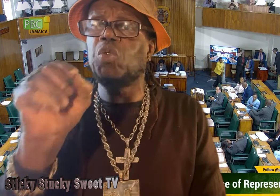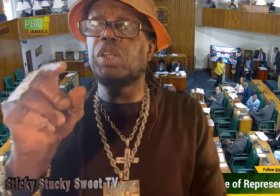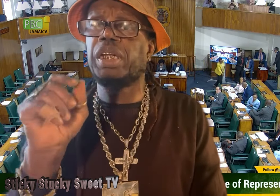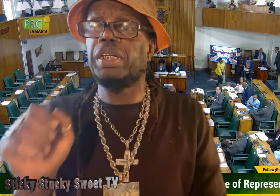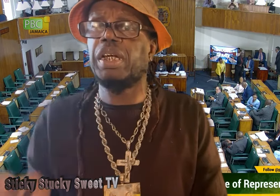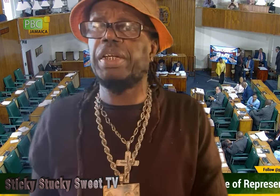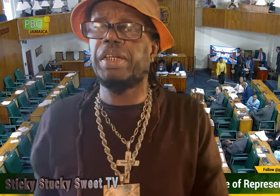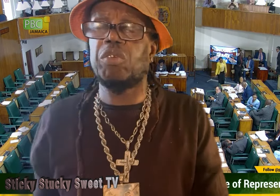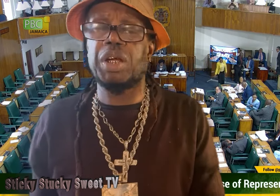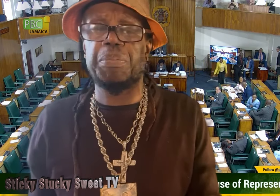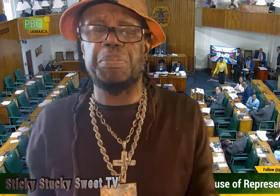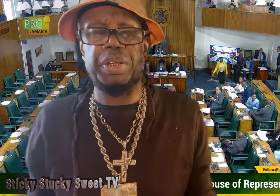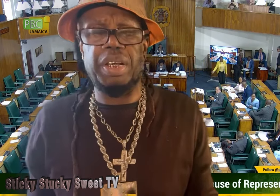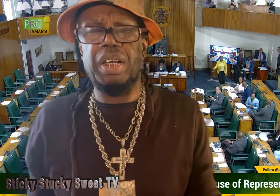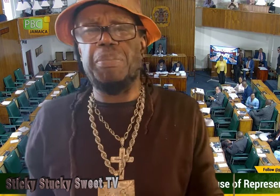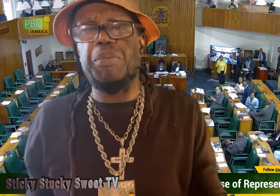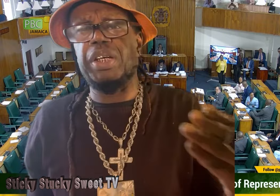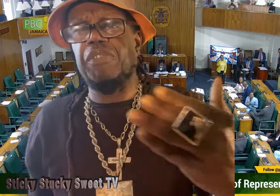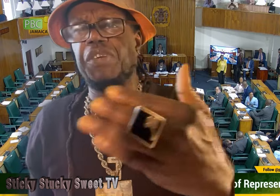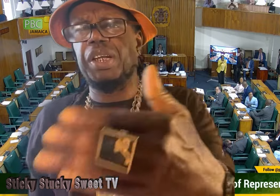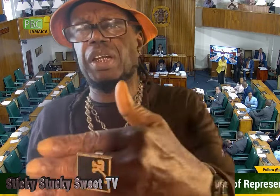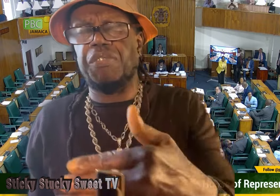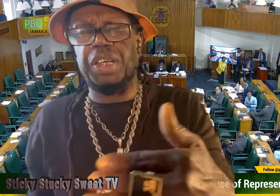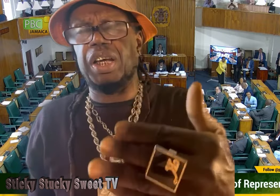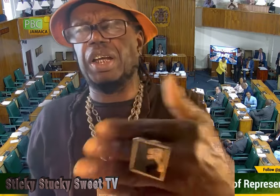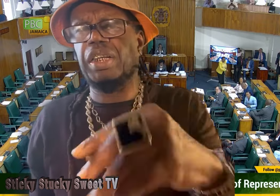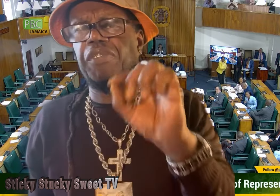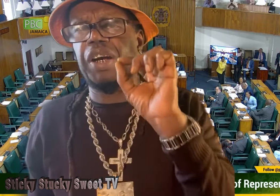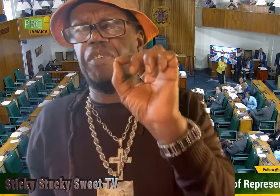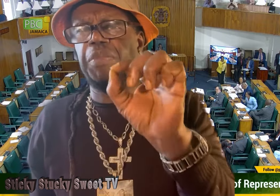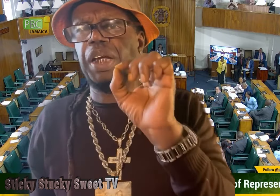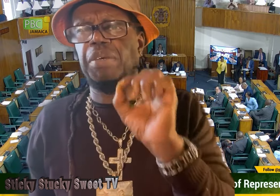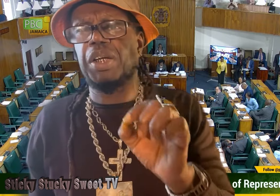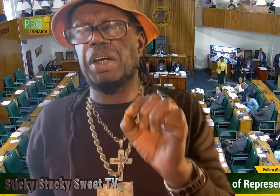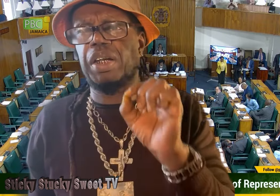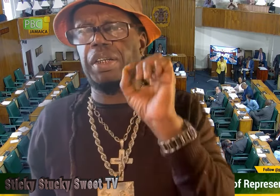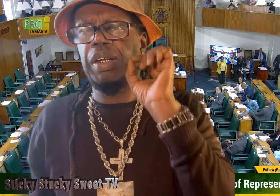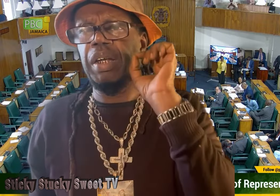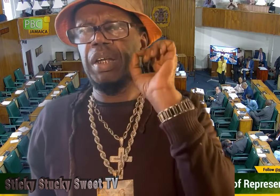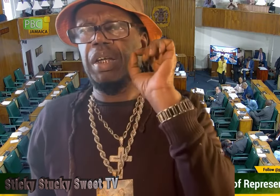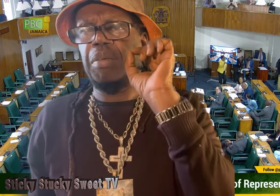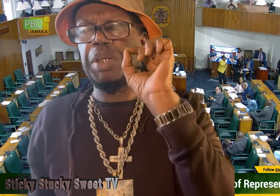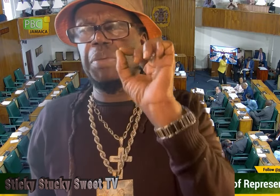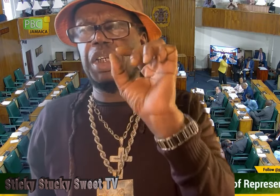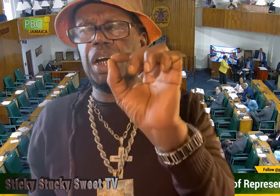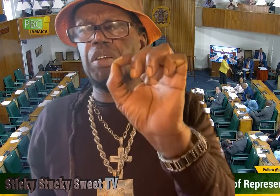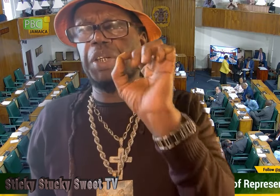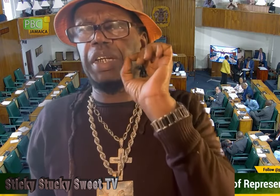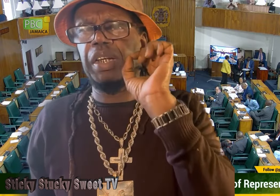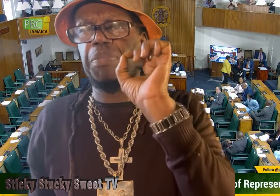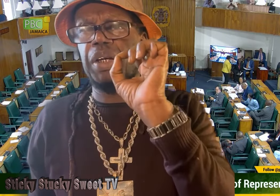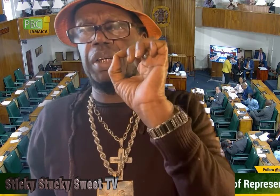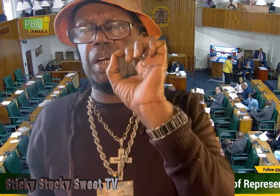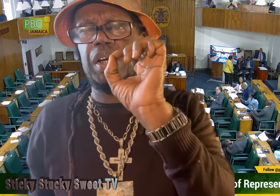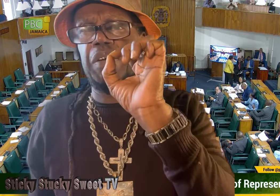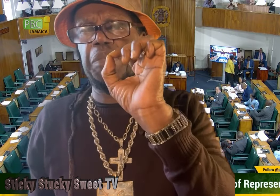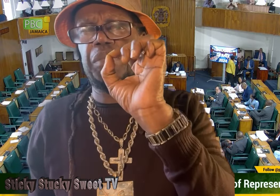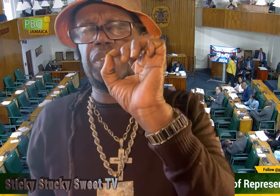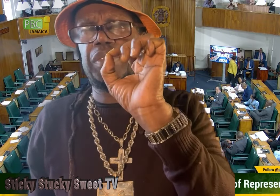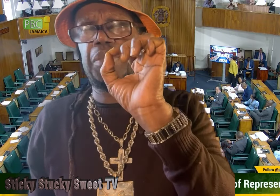my 2 cents in this. So we are bringing Vegas involved in it, because we talk some things from